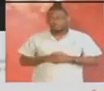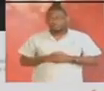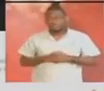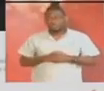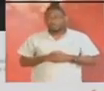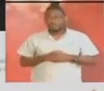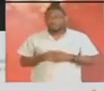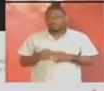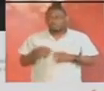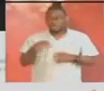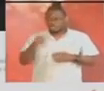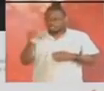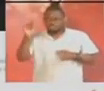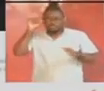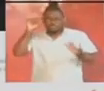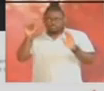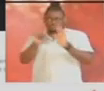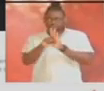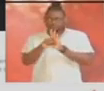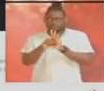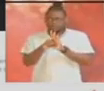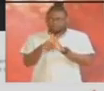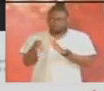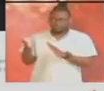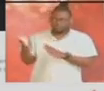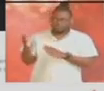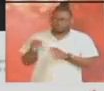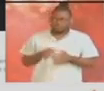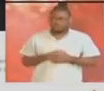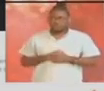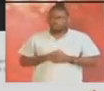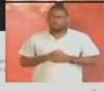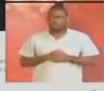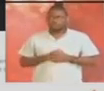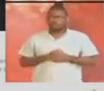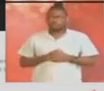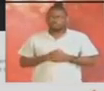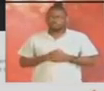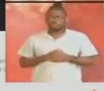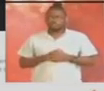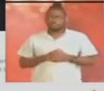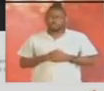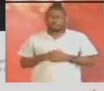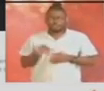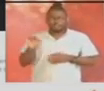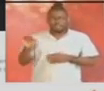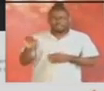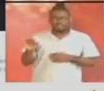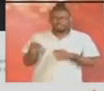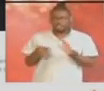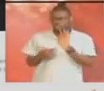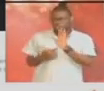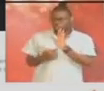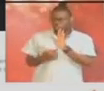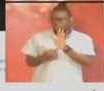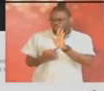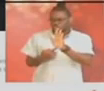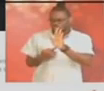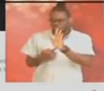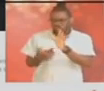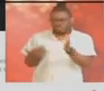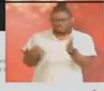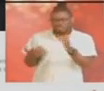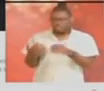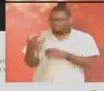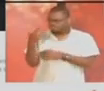Now, what we have here is some potential projections, and the three most colorful lines, the red, the